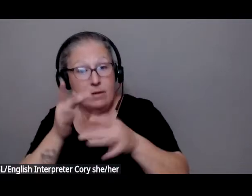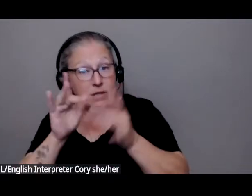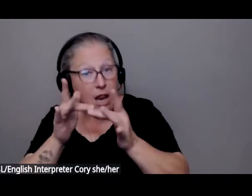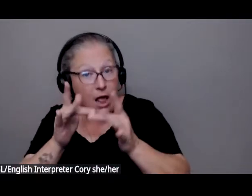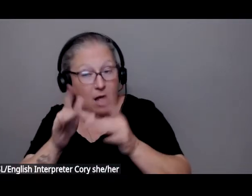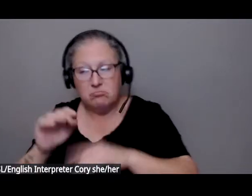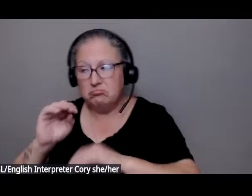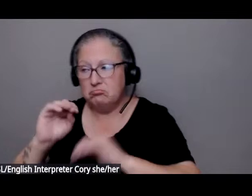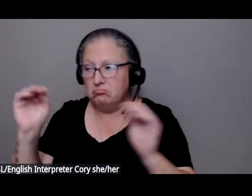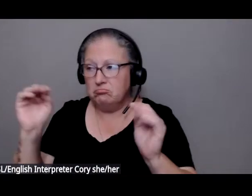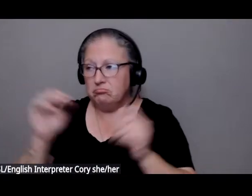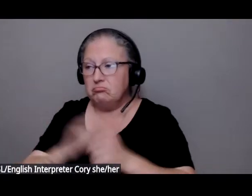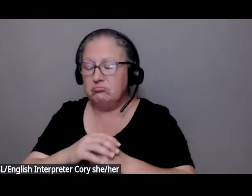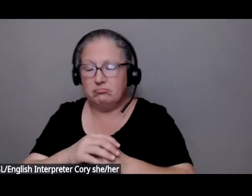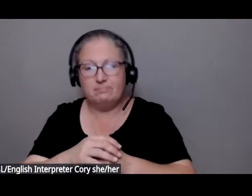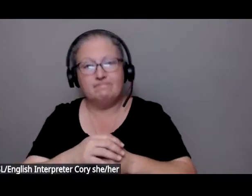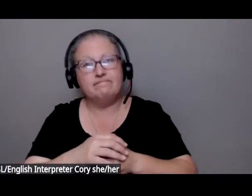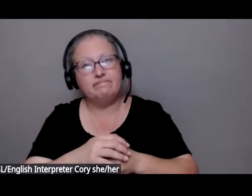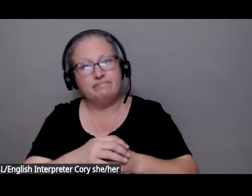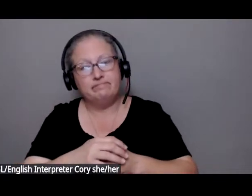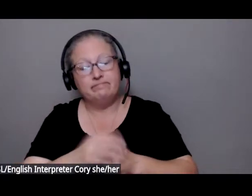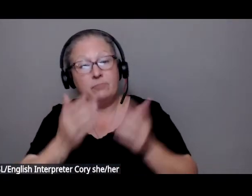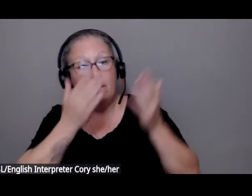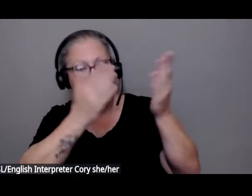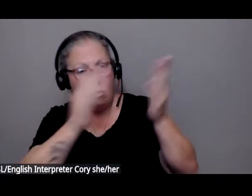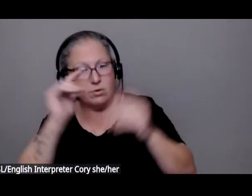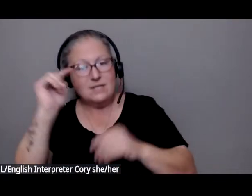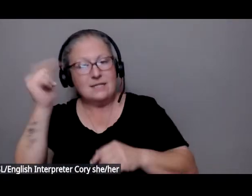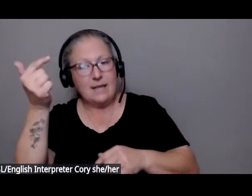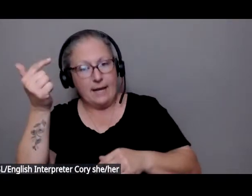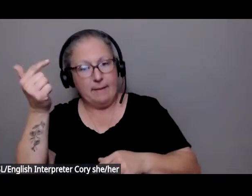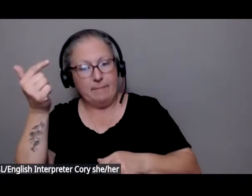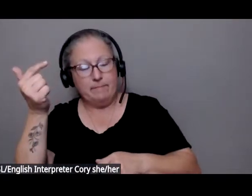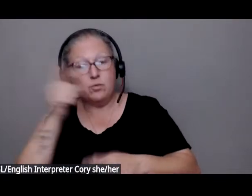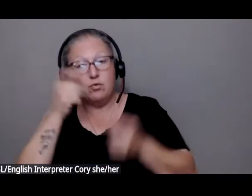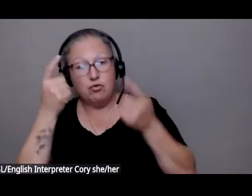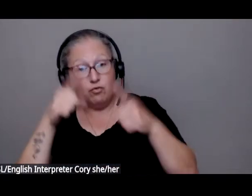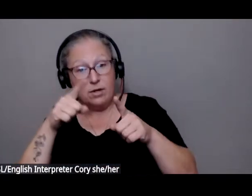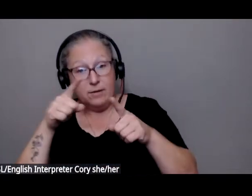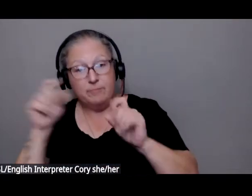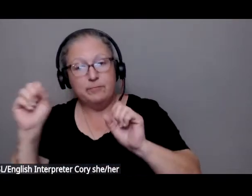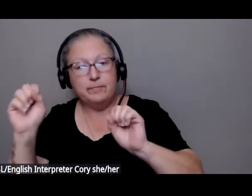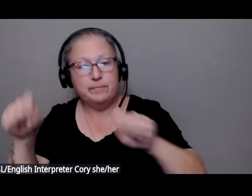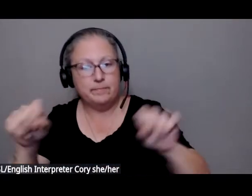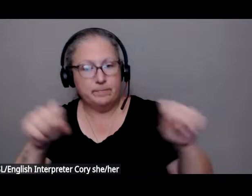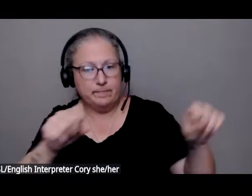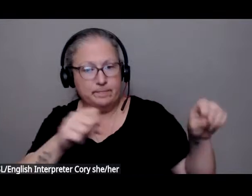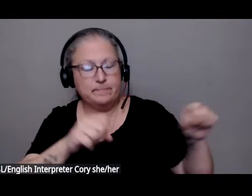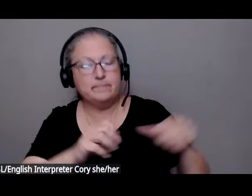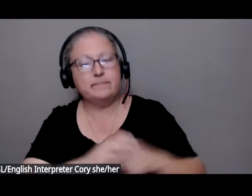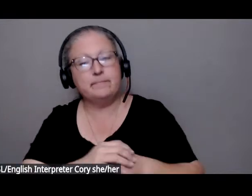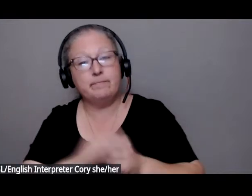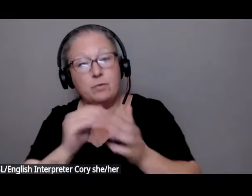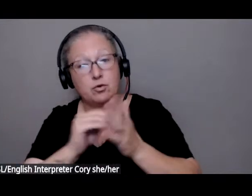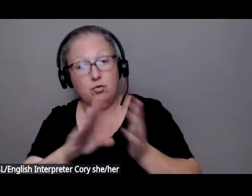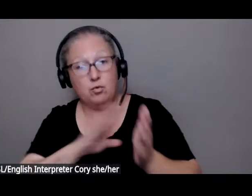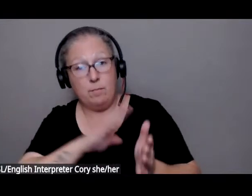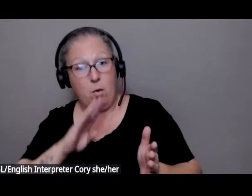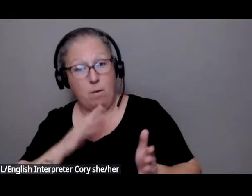none. Okay. We've got a motion and a second. All in favor? Aye. Aye. Aye. Student board members?